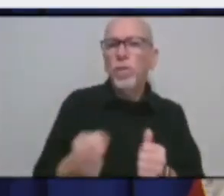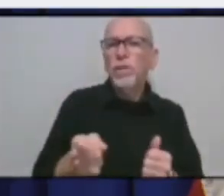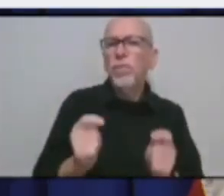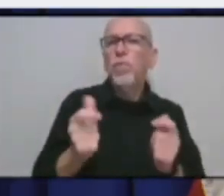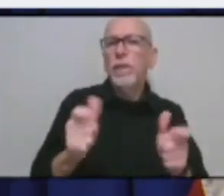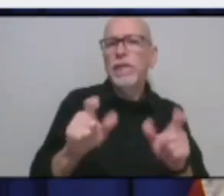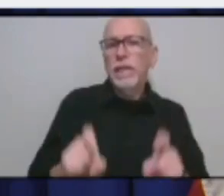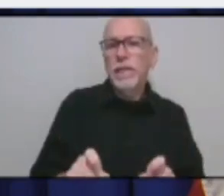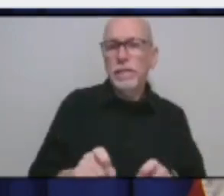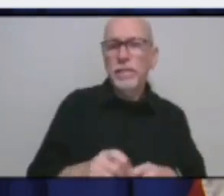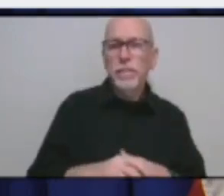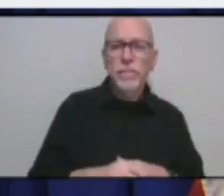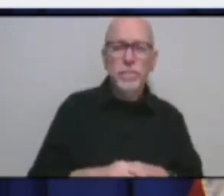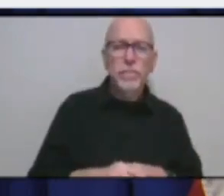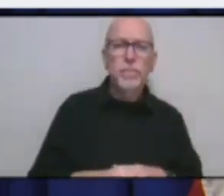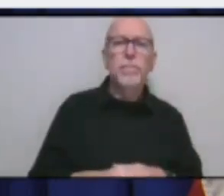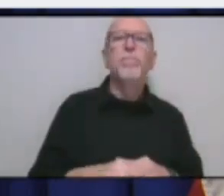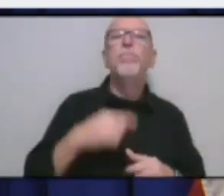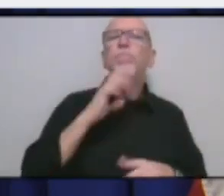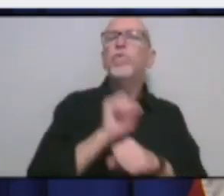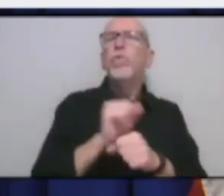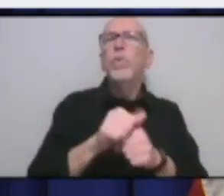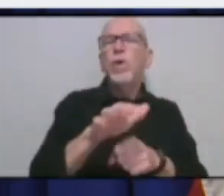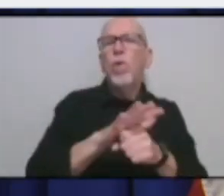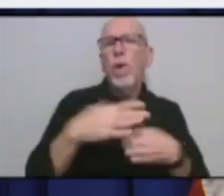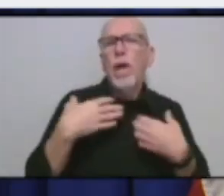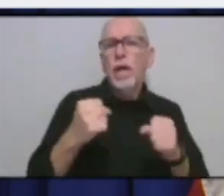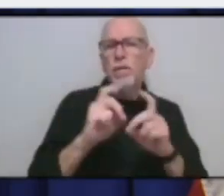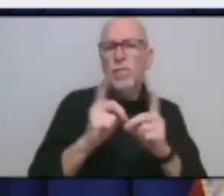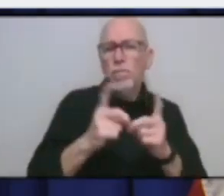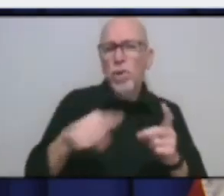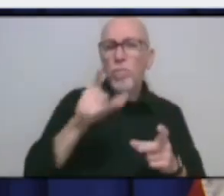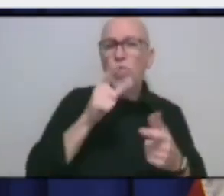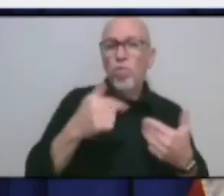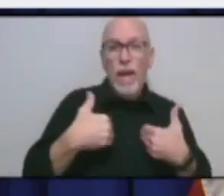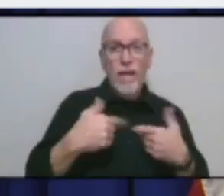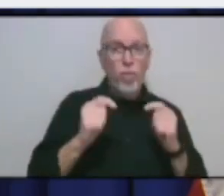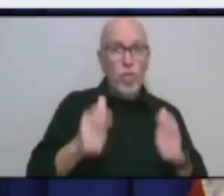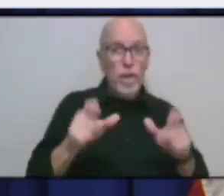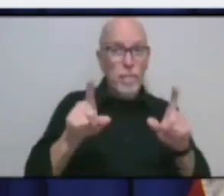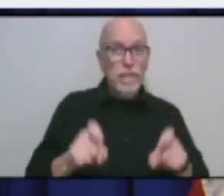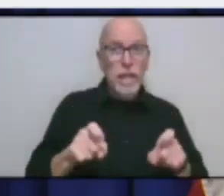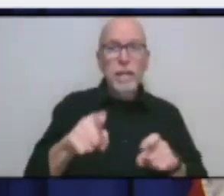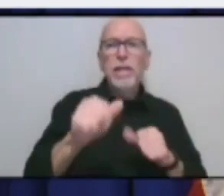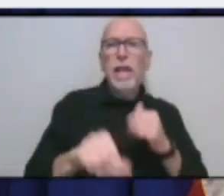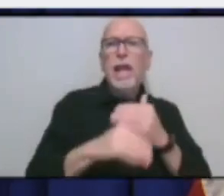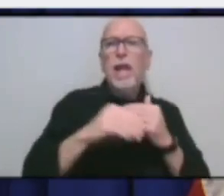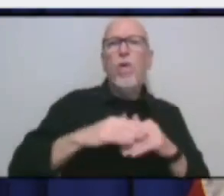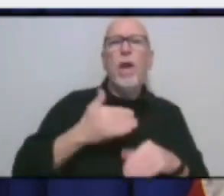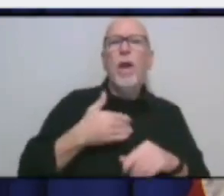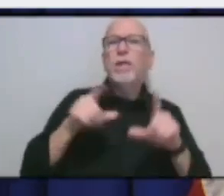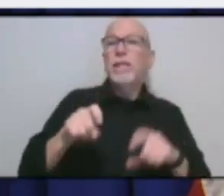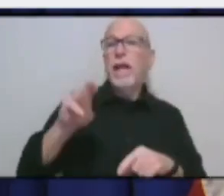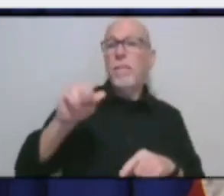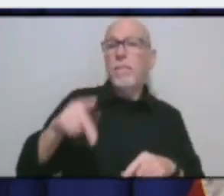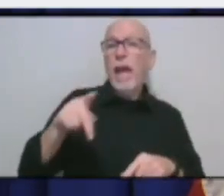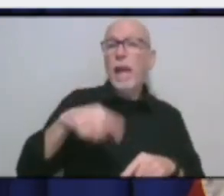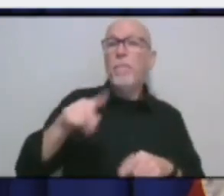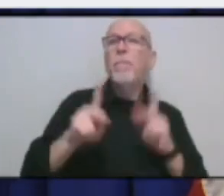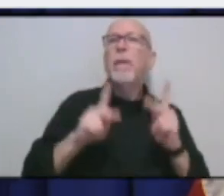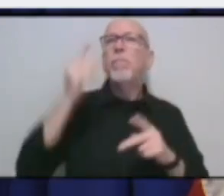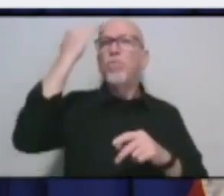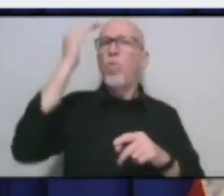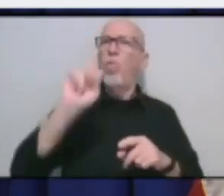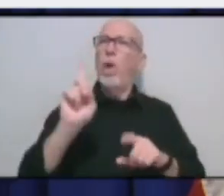tests. We will be working with local health departments that have these rapid tests to add them to our testing map so that the public knows where they're